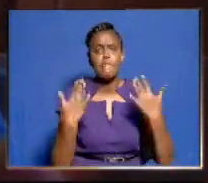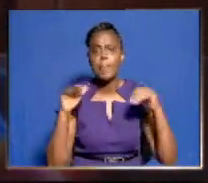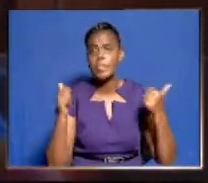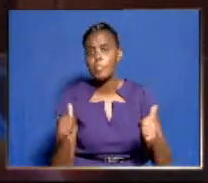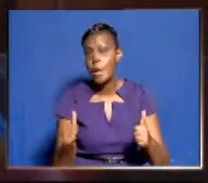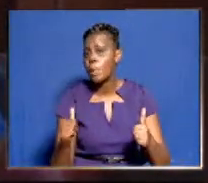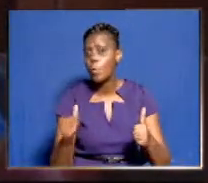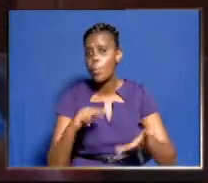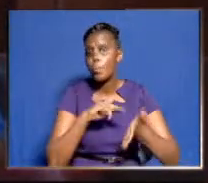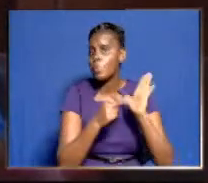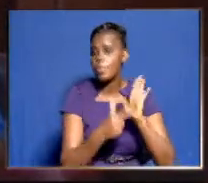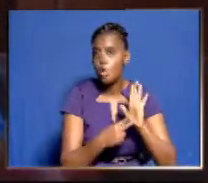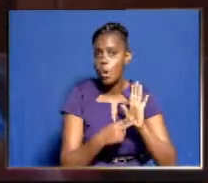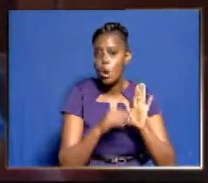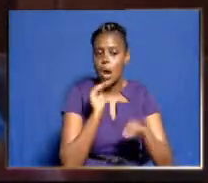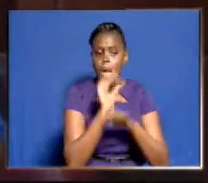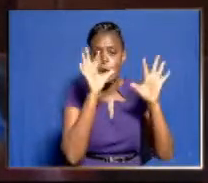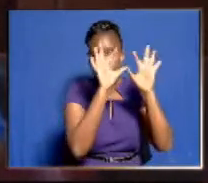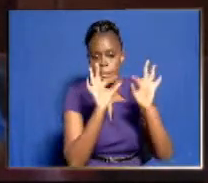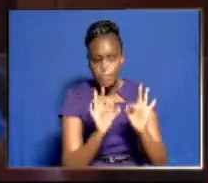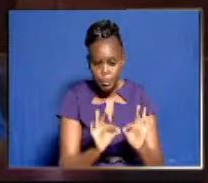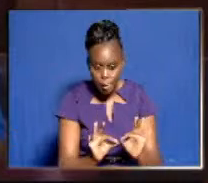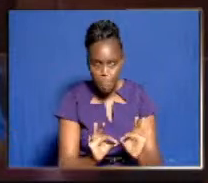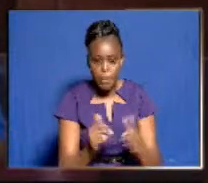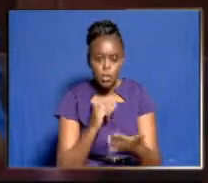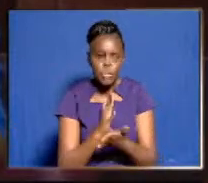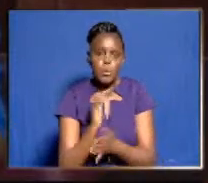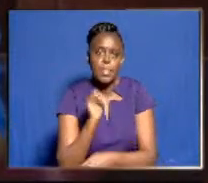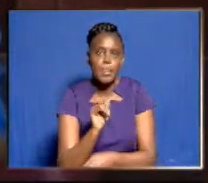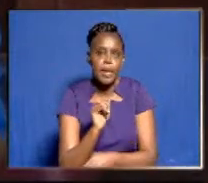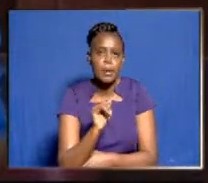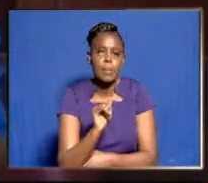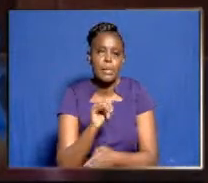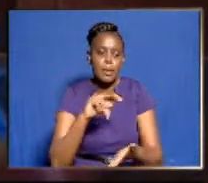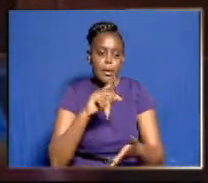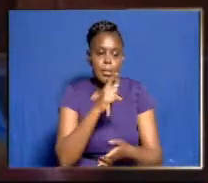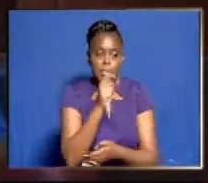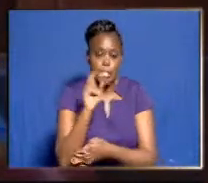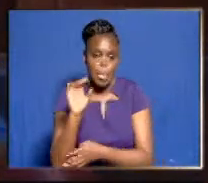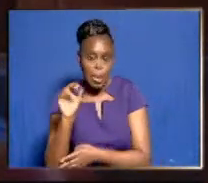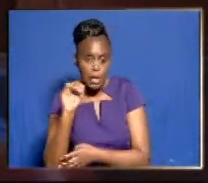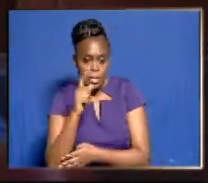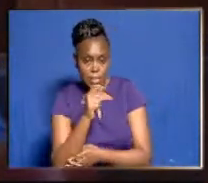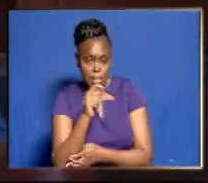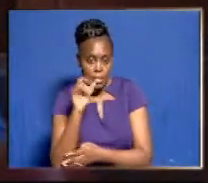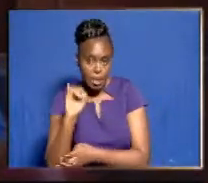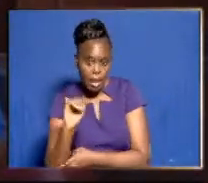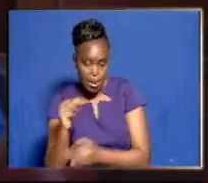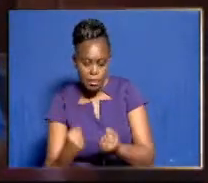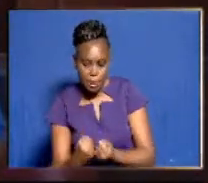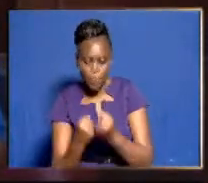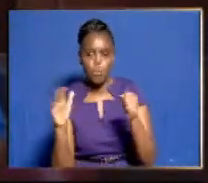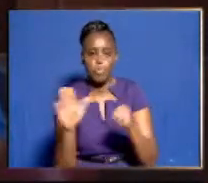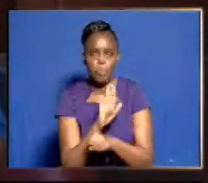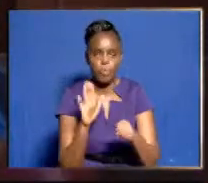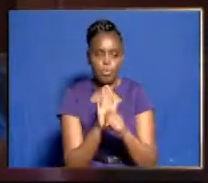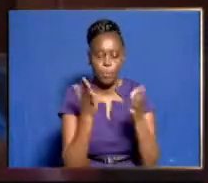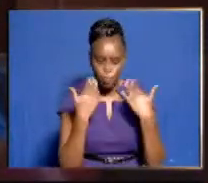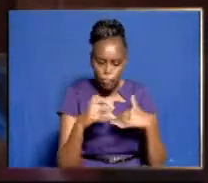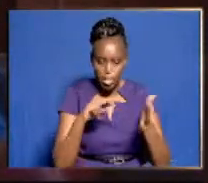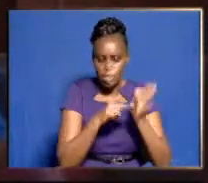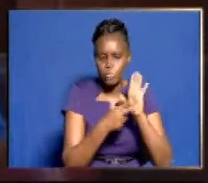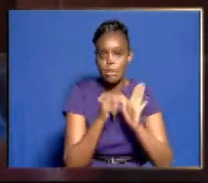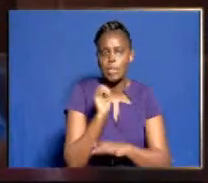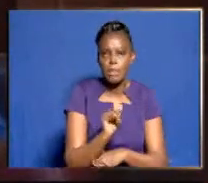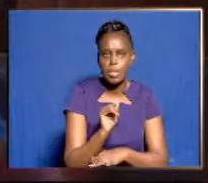requested Treasury through the Budget Committee to ensure that these TTIs are fully supported to be completed, and